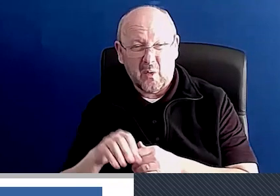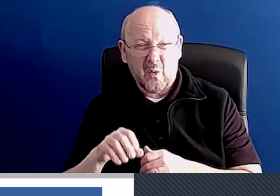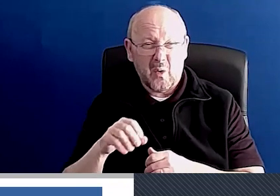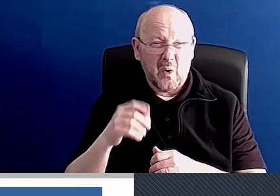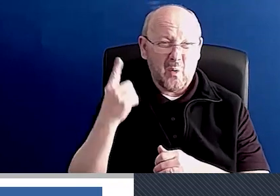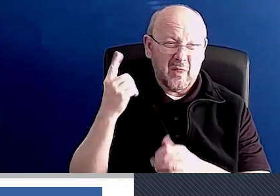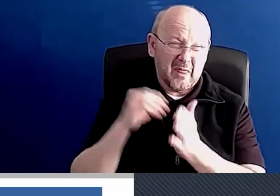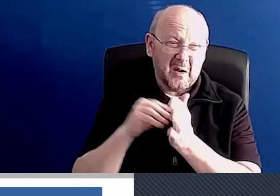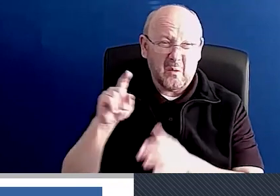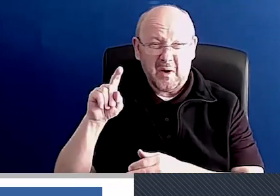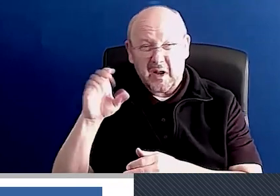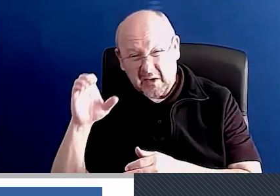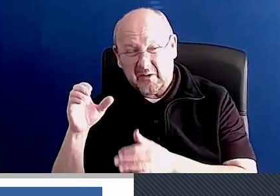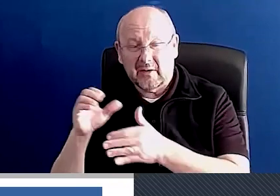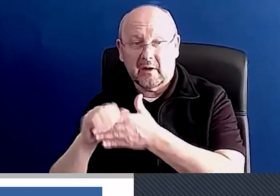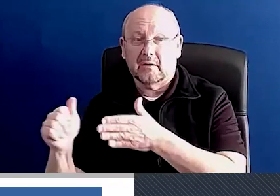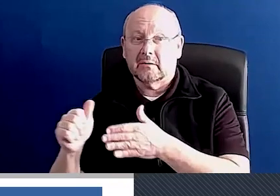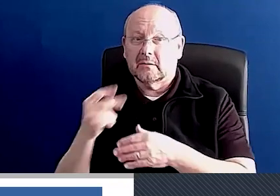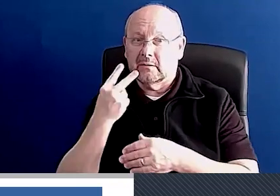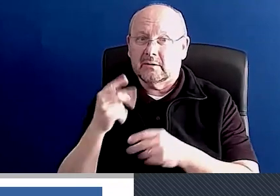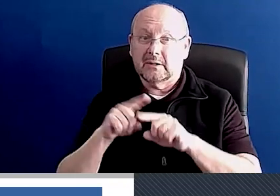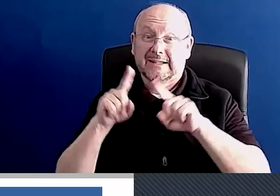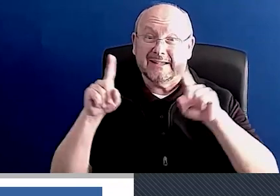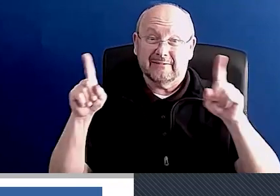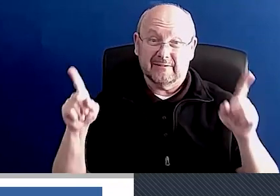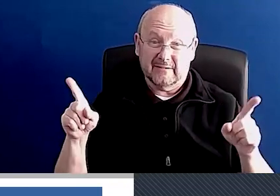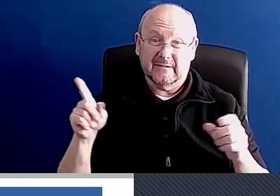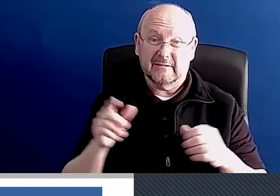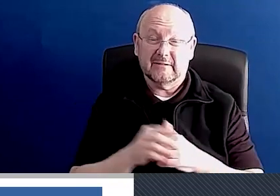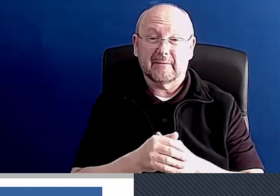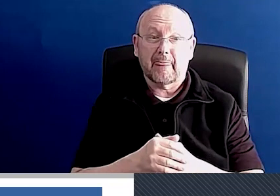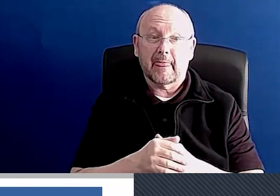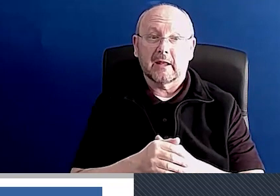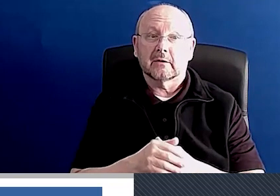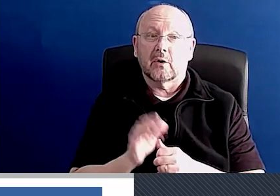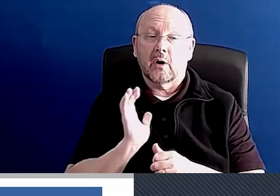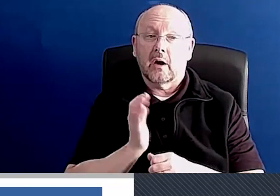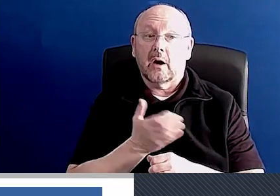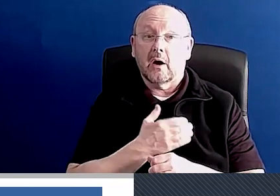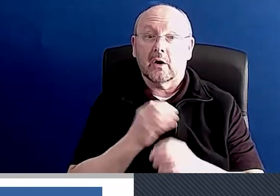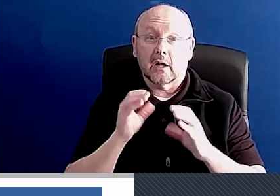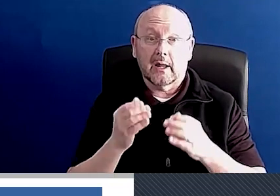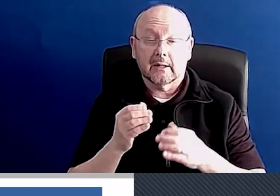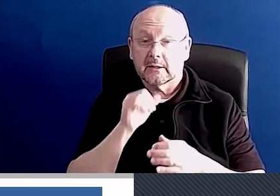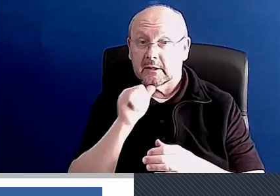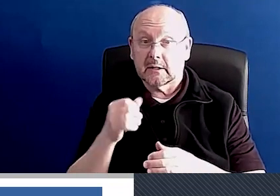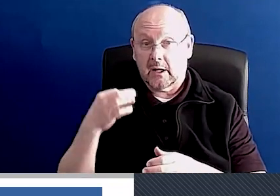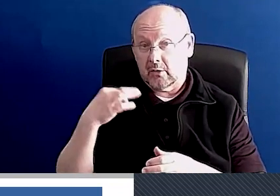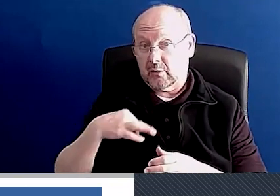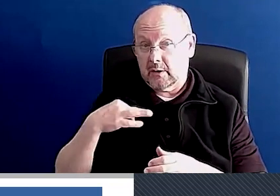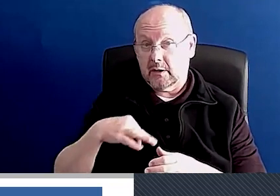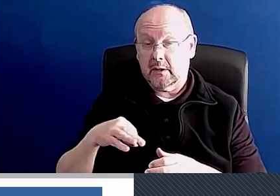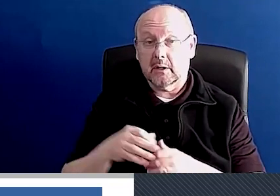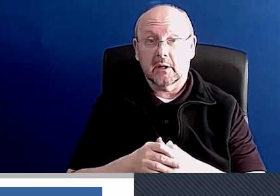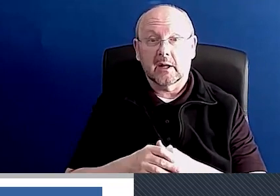exact class. So you can see why for a lot of students that would be a challenge. So with our classes being non-credit, a student will